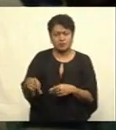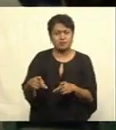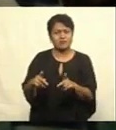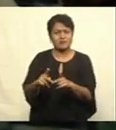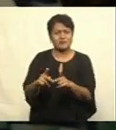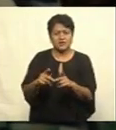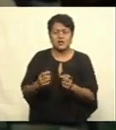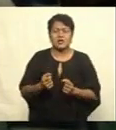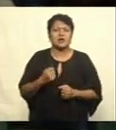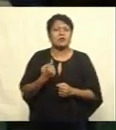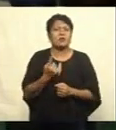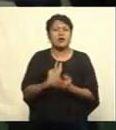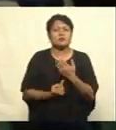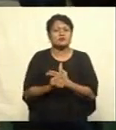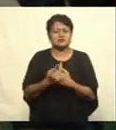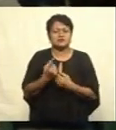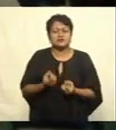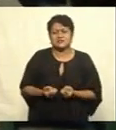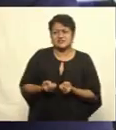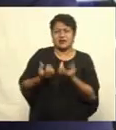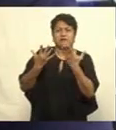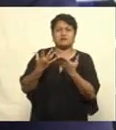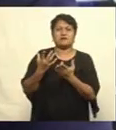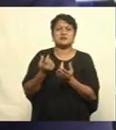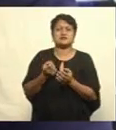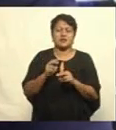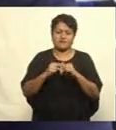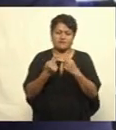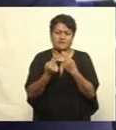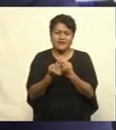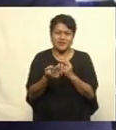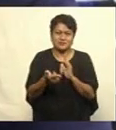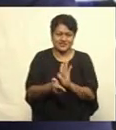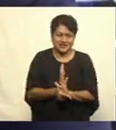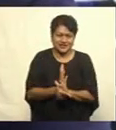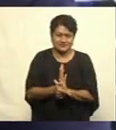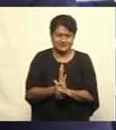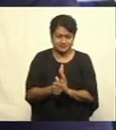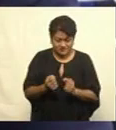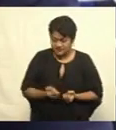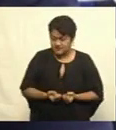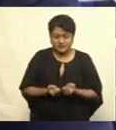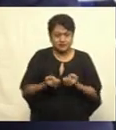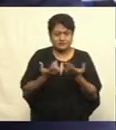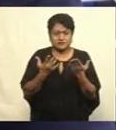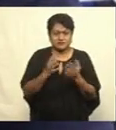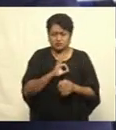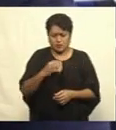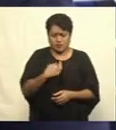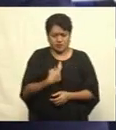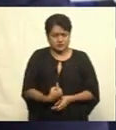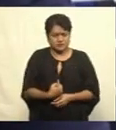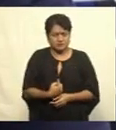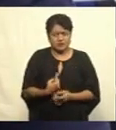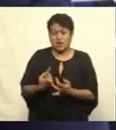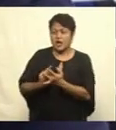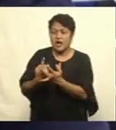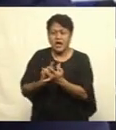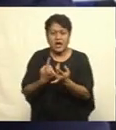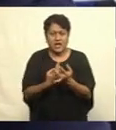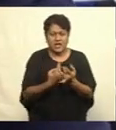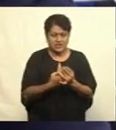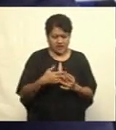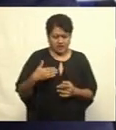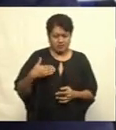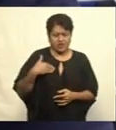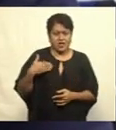require sacrificing family time. It's a sacrifice that we pay now, and not just myself, but a lot of healthcare workers, a lot of